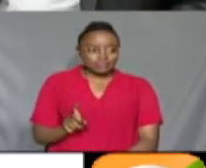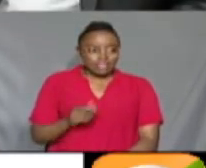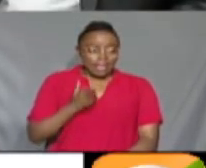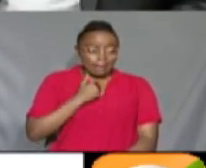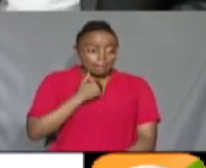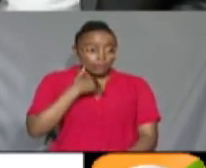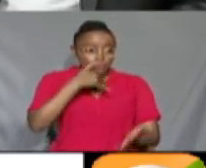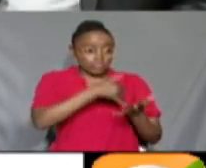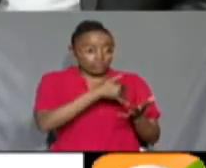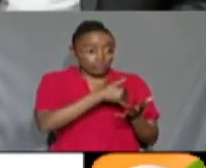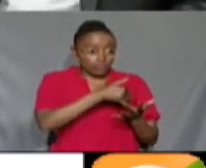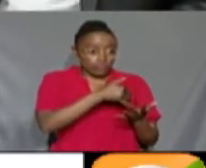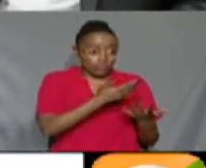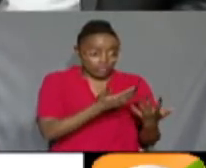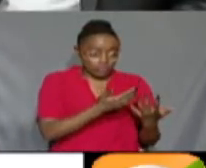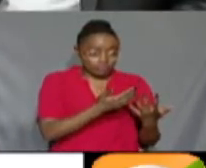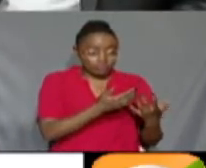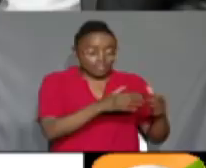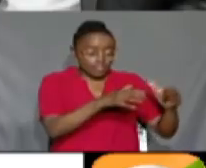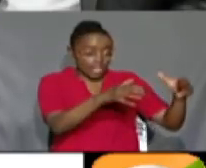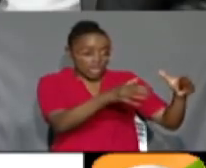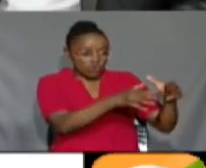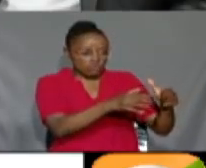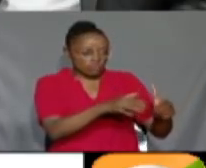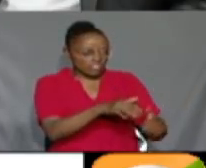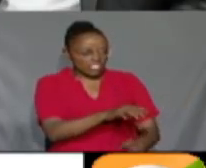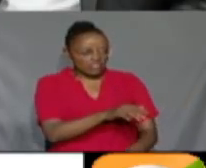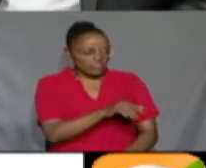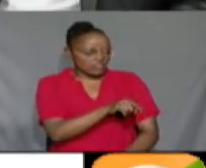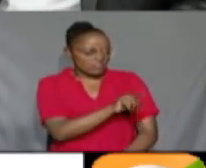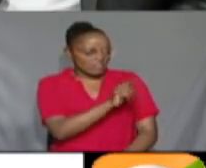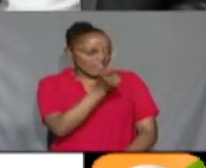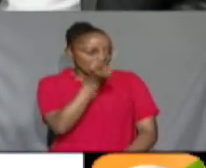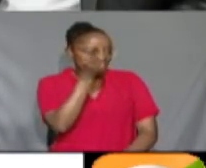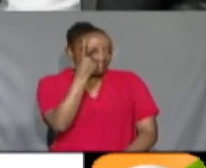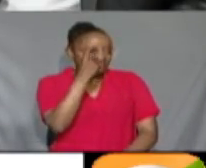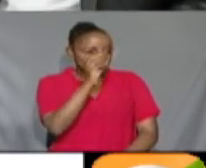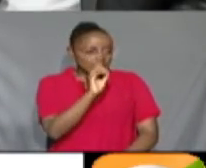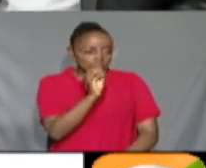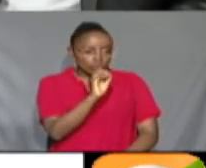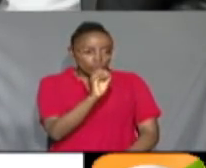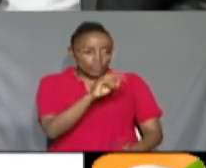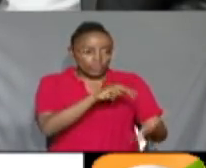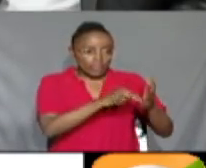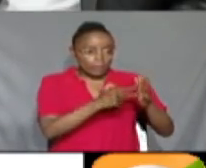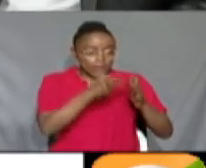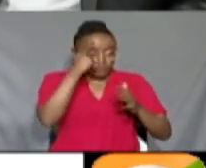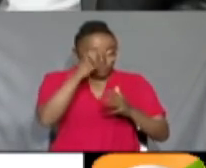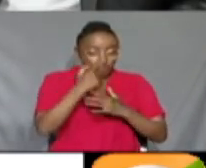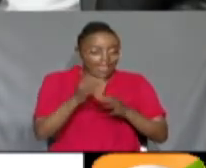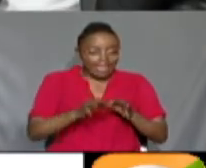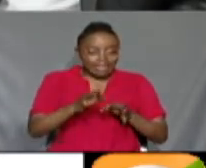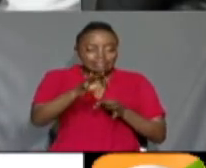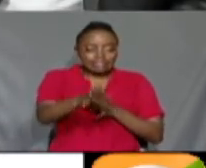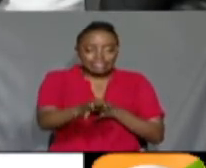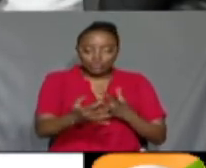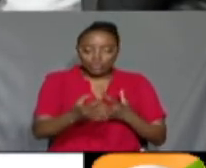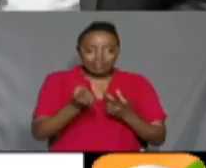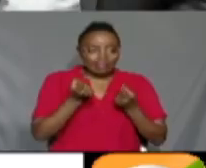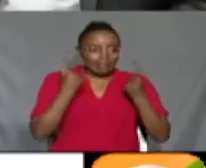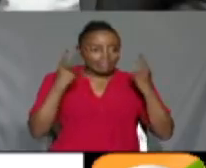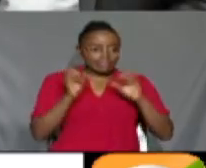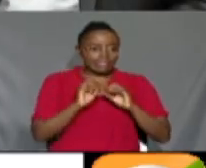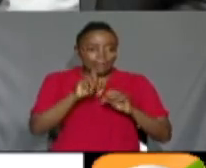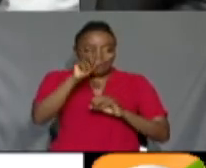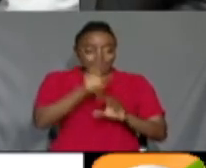that part of the divide that quite doesn't understand the meaning of this extension. And I think we have